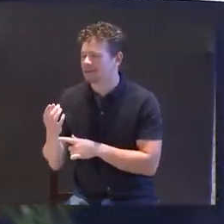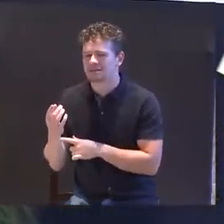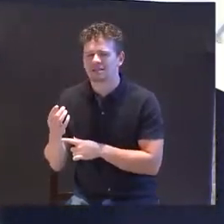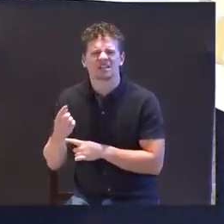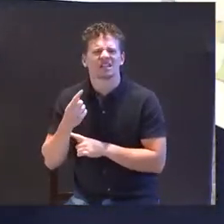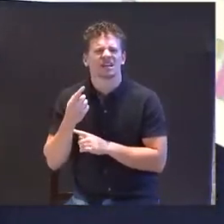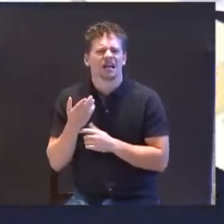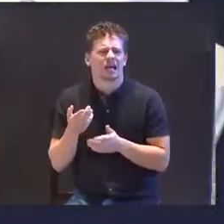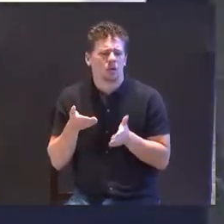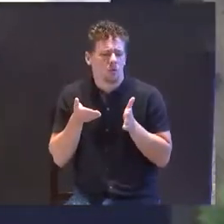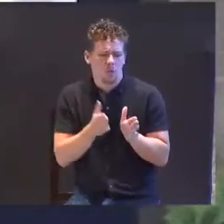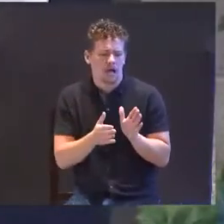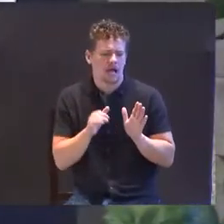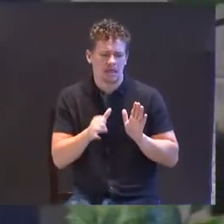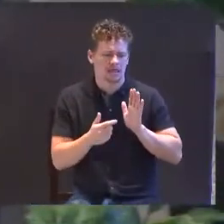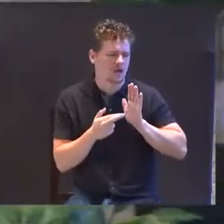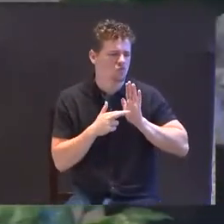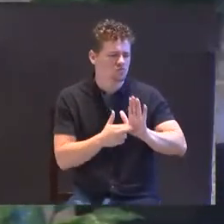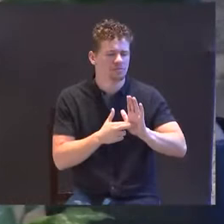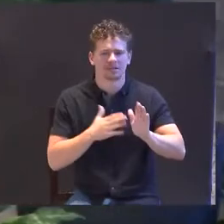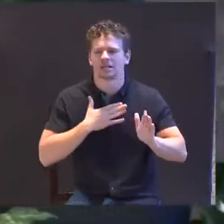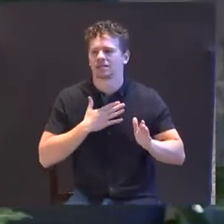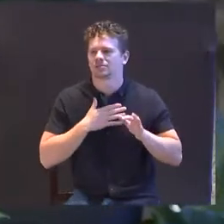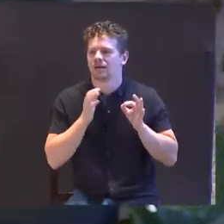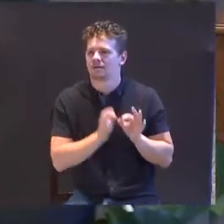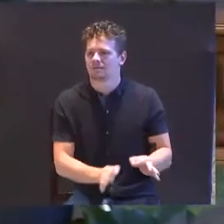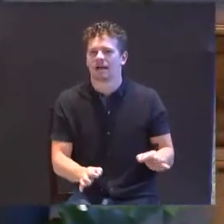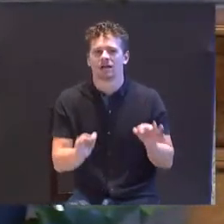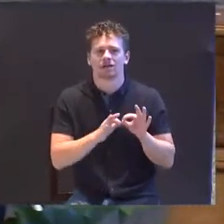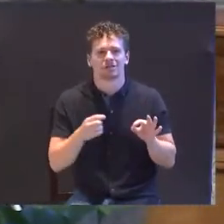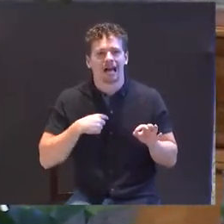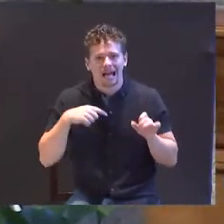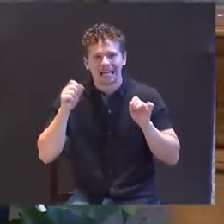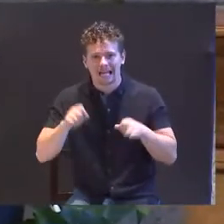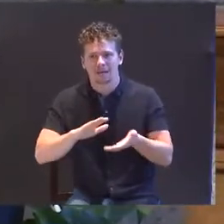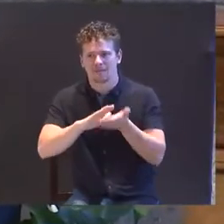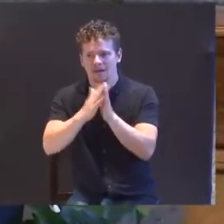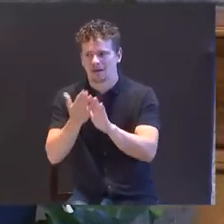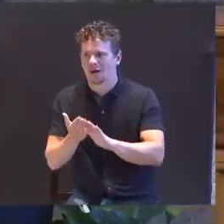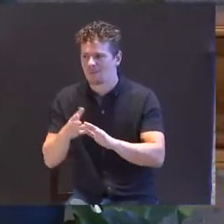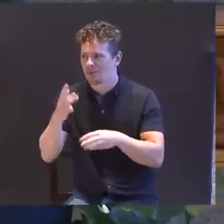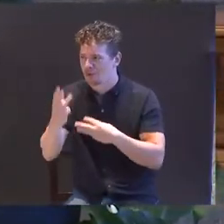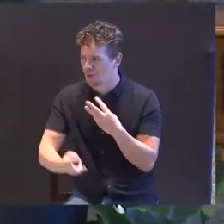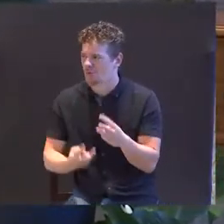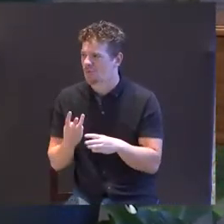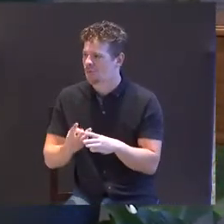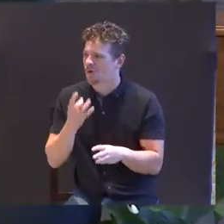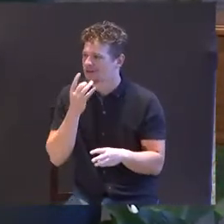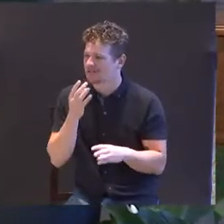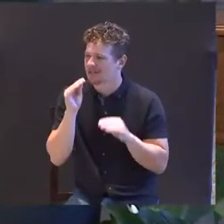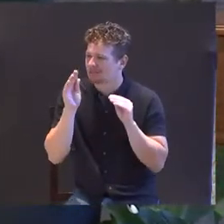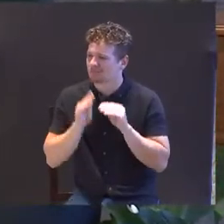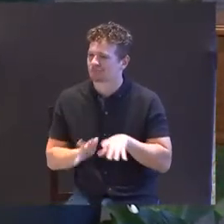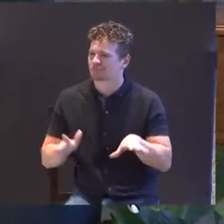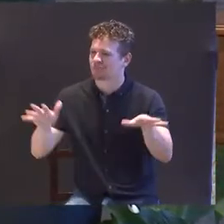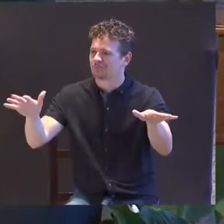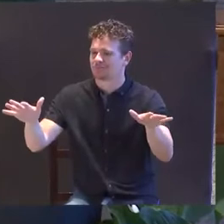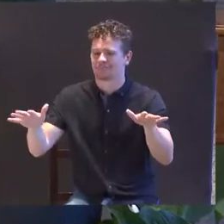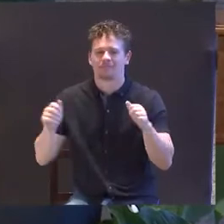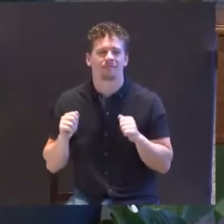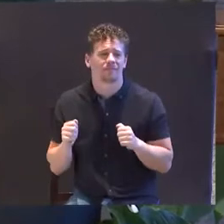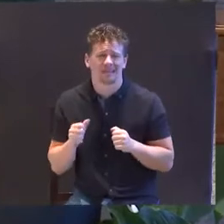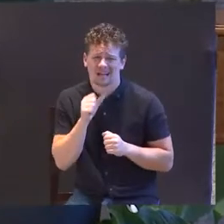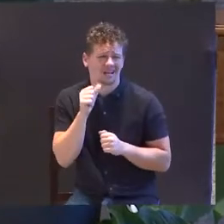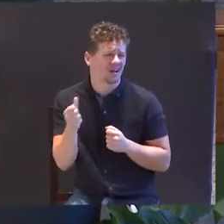and I can still be the light in the world? Okay, well, you know, it's not necessarily always